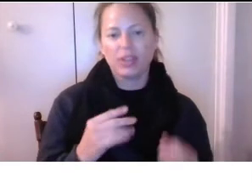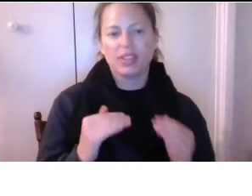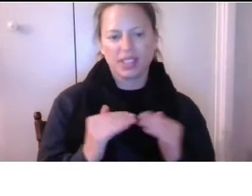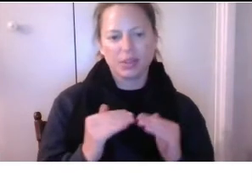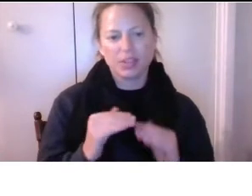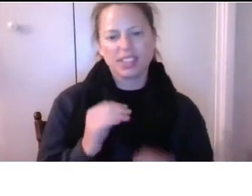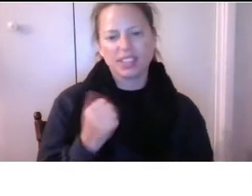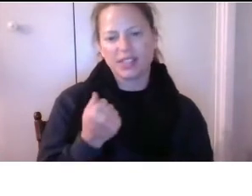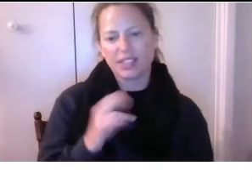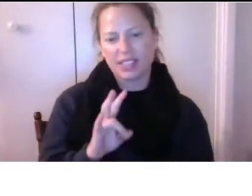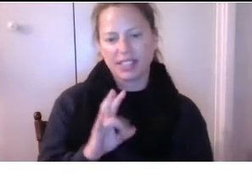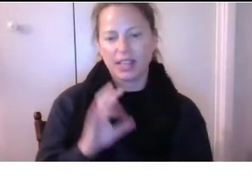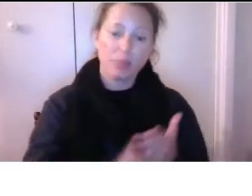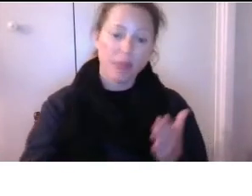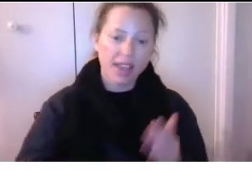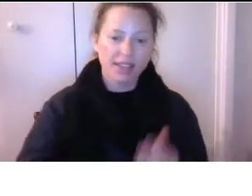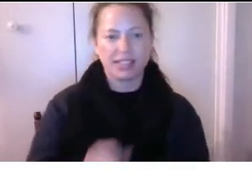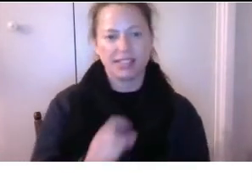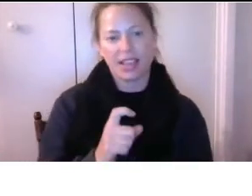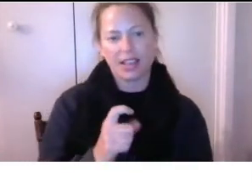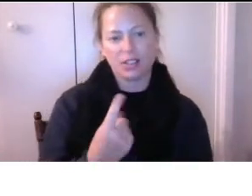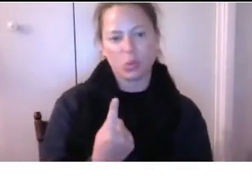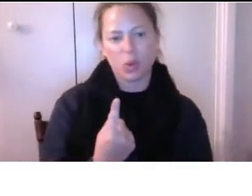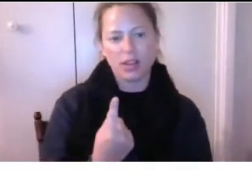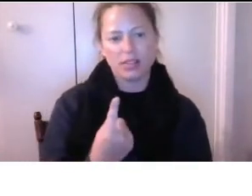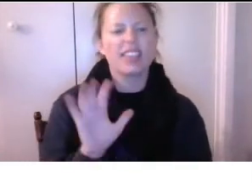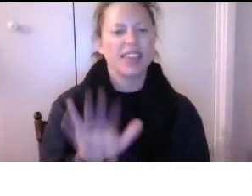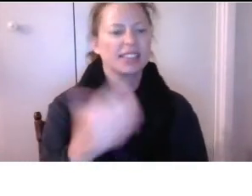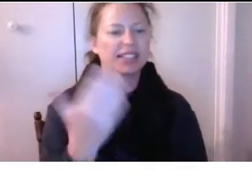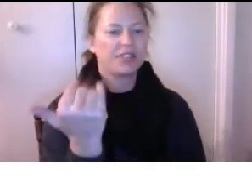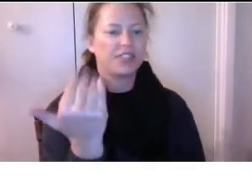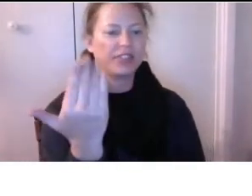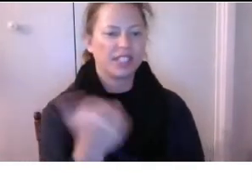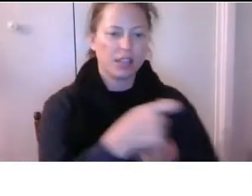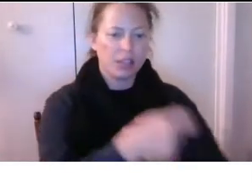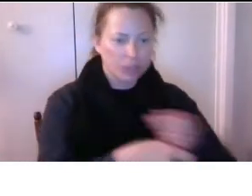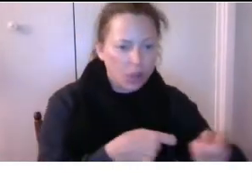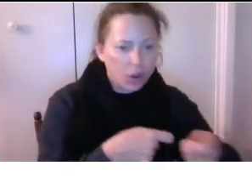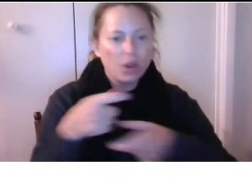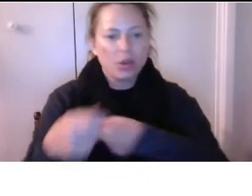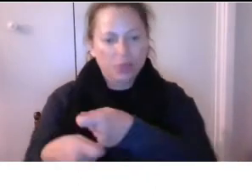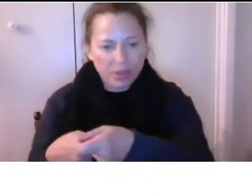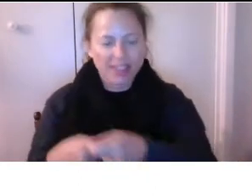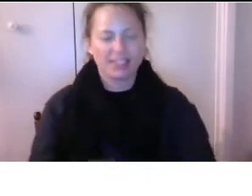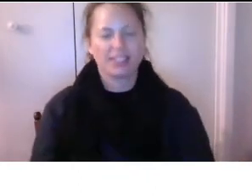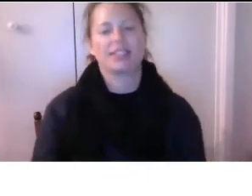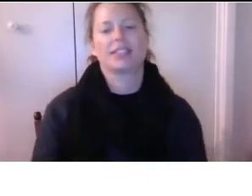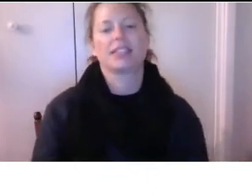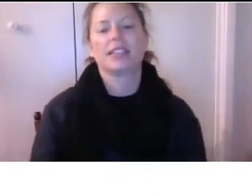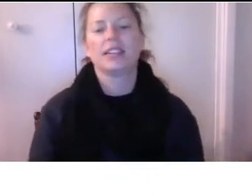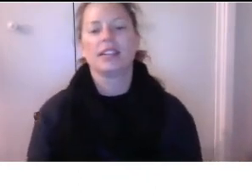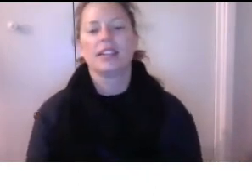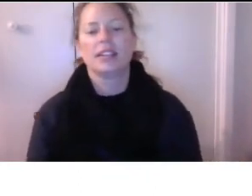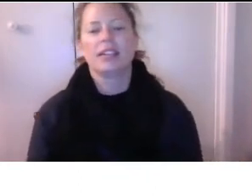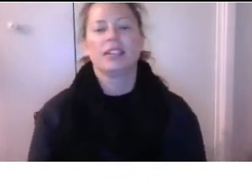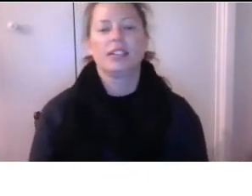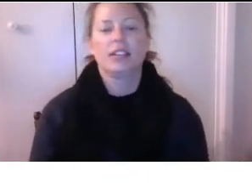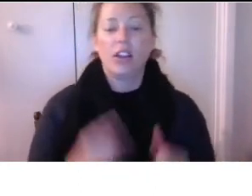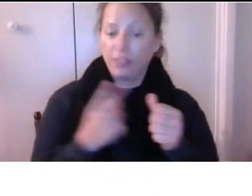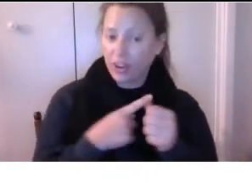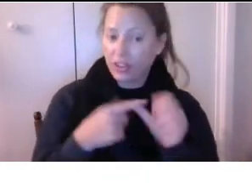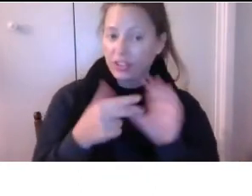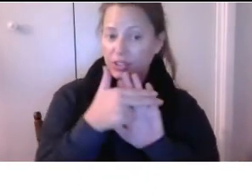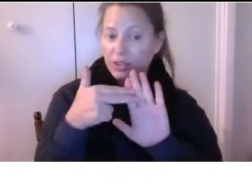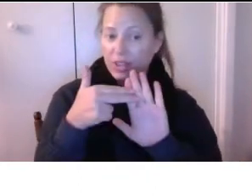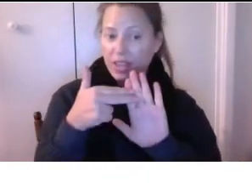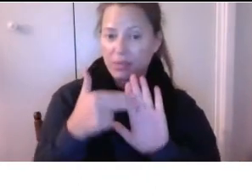minus x1, which is 15. So all I did was, first, I